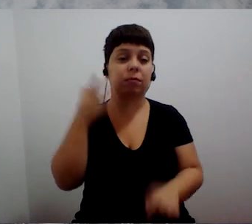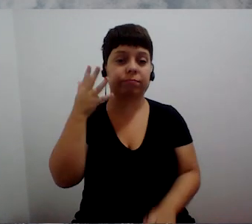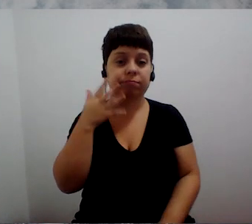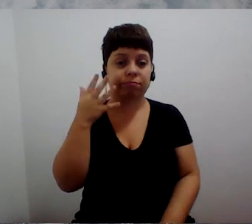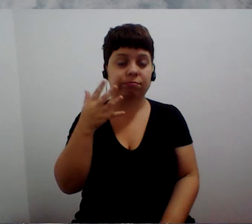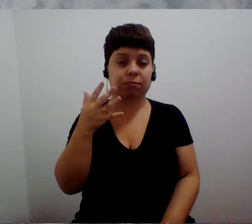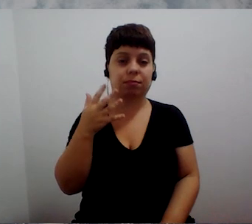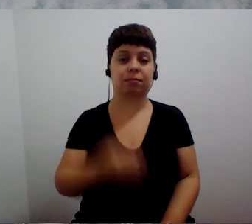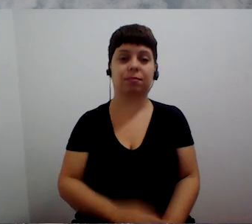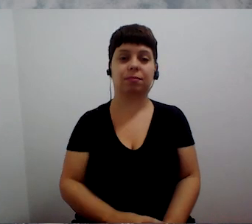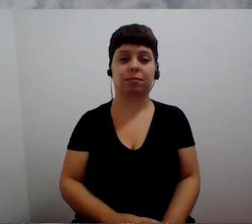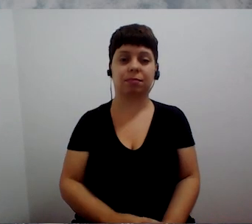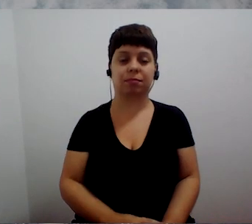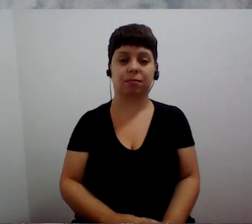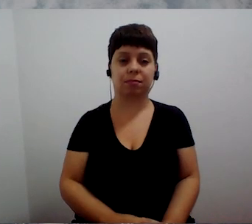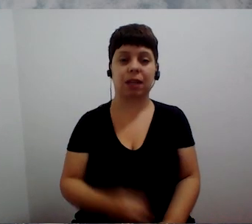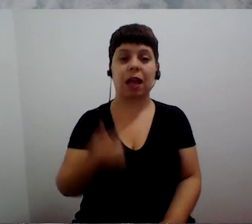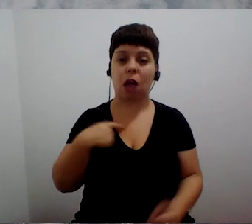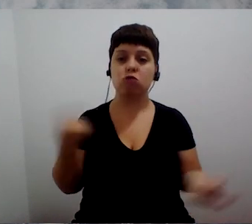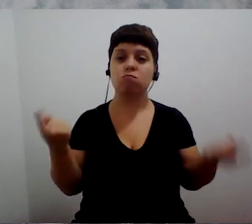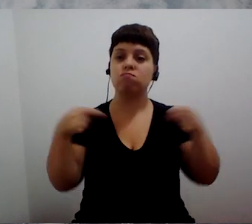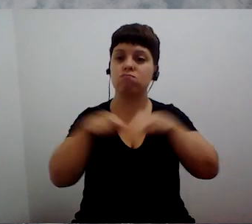a very good partner of Miguel,